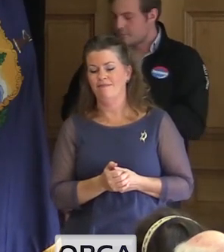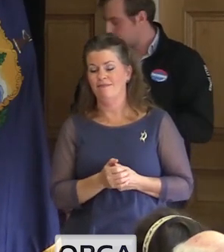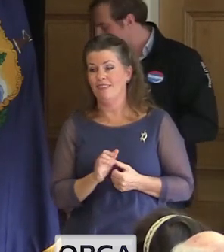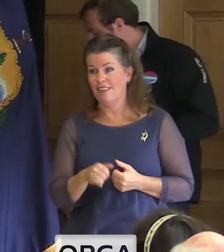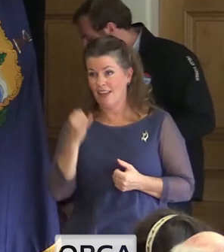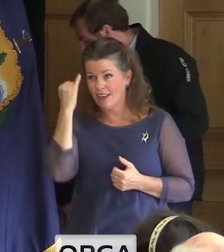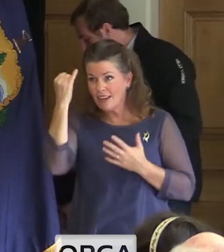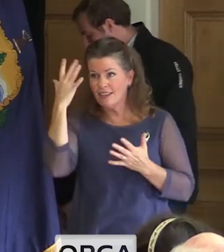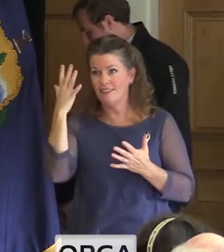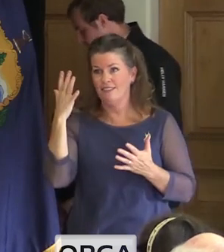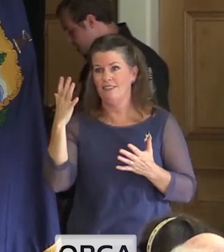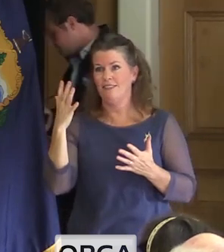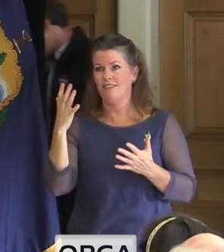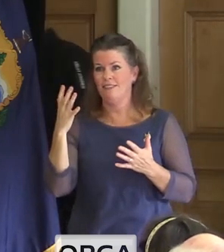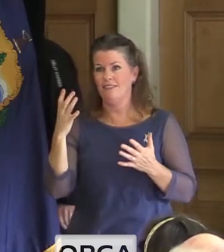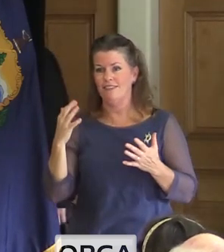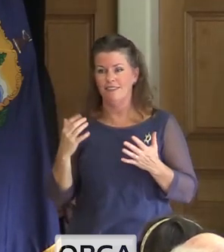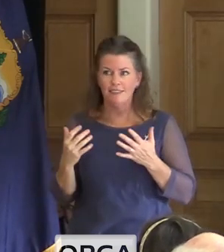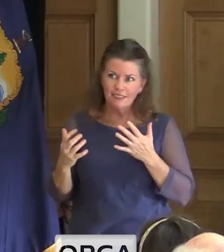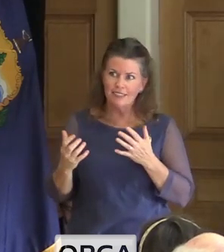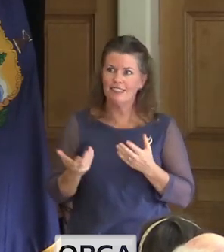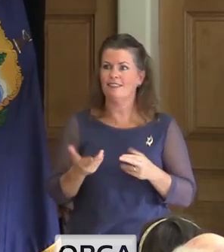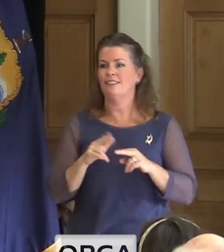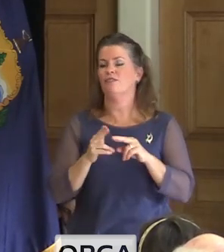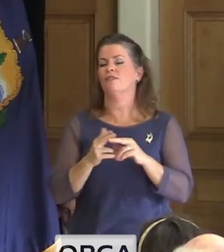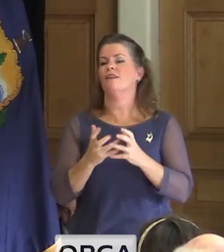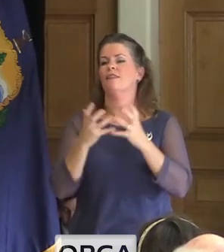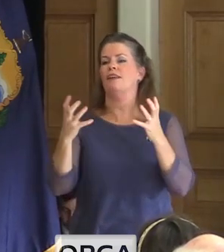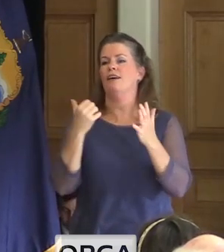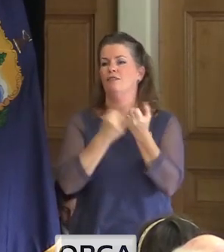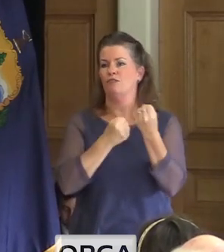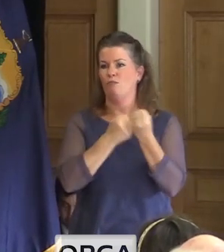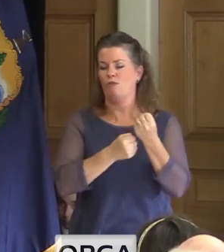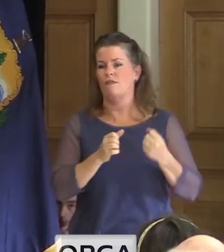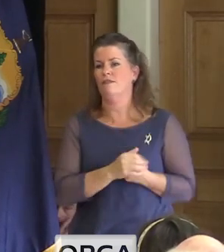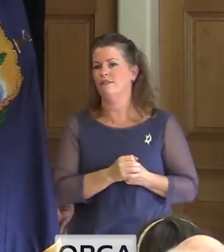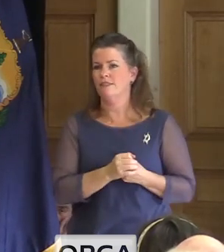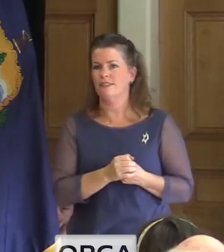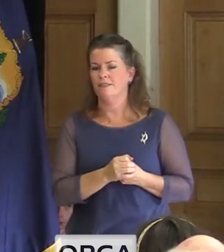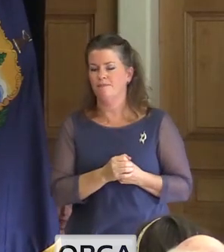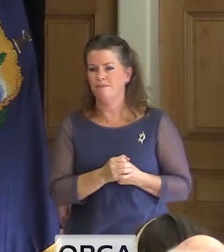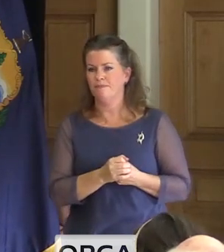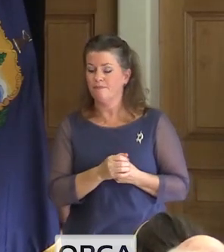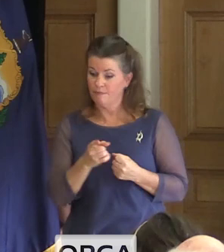is gaining support all over the country. Let me tell you maybe the most important idea that we are winning on.